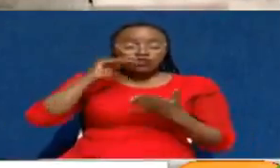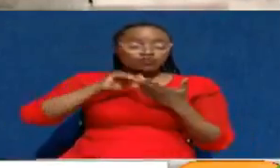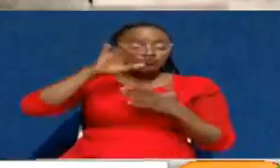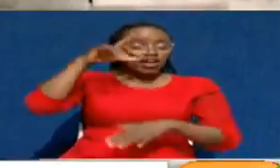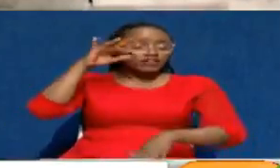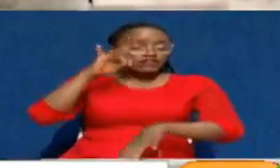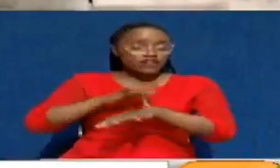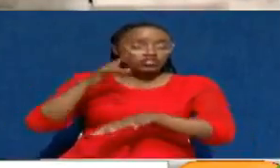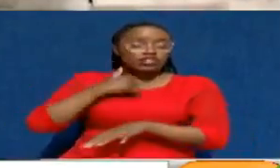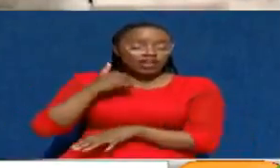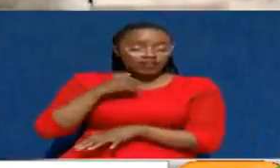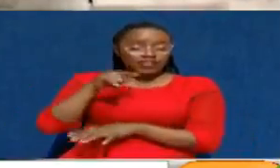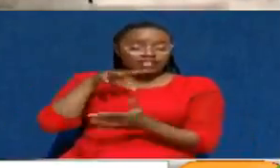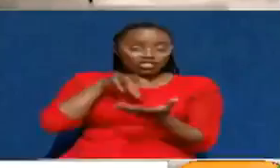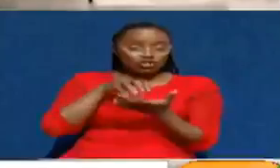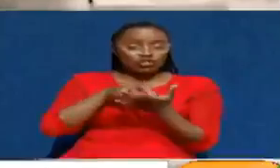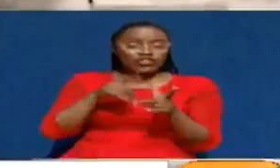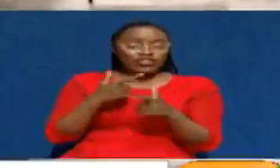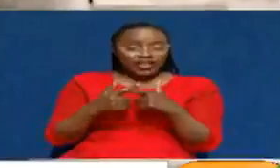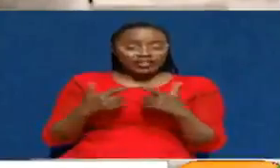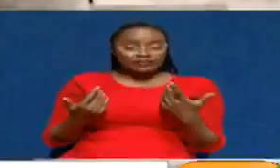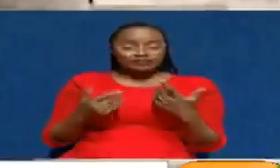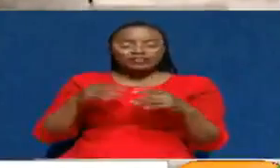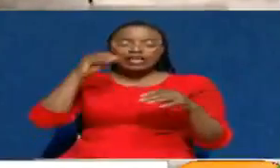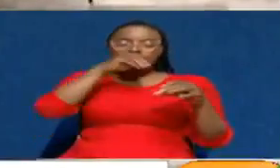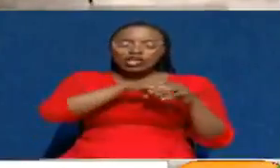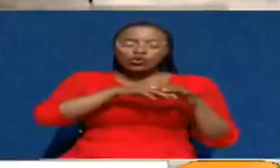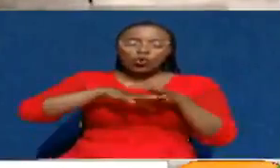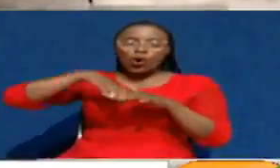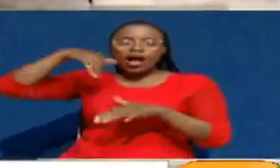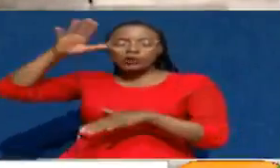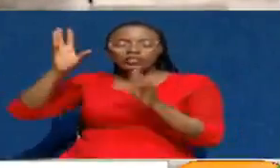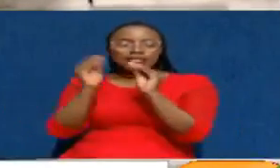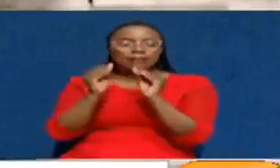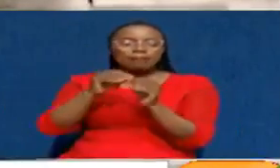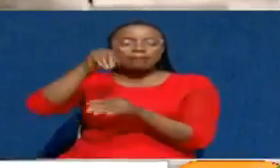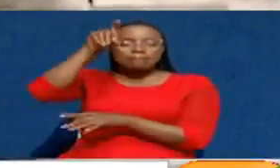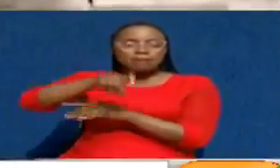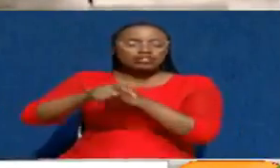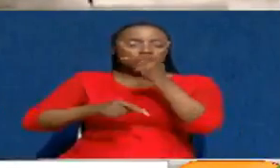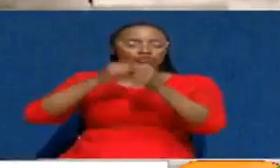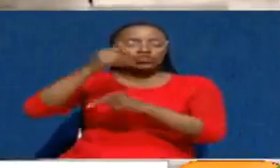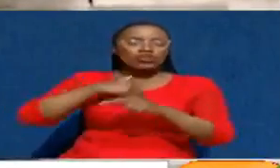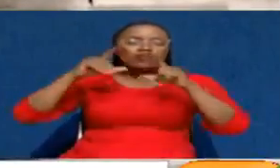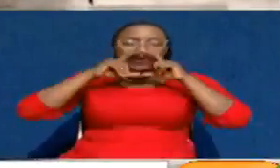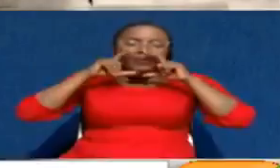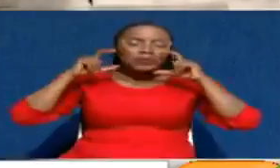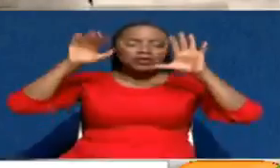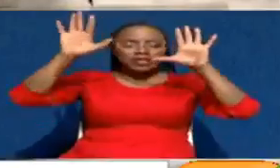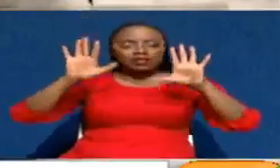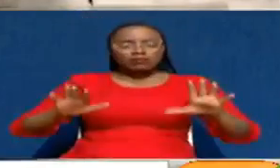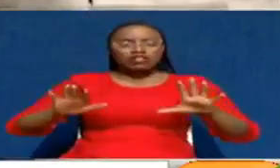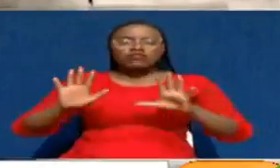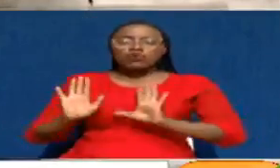infection. So in that situation, indoors or outdoors, it's important that we keep our masks. It is important that we